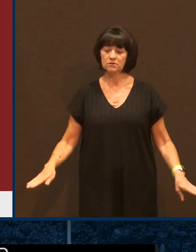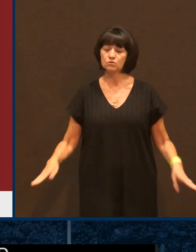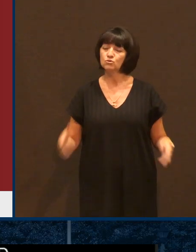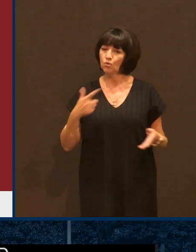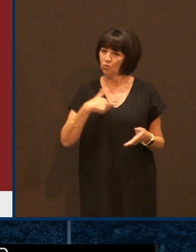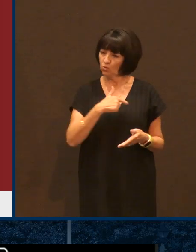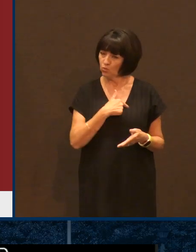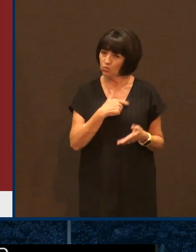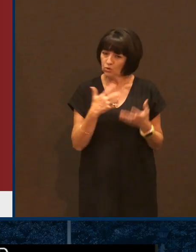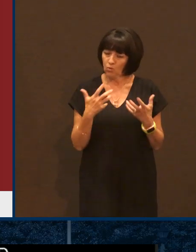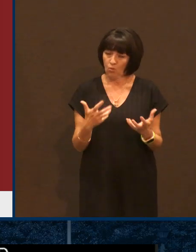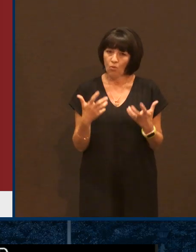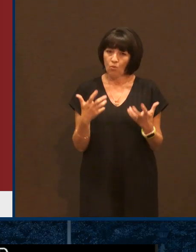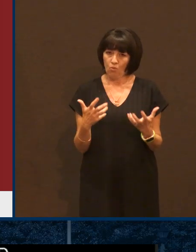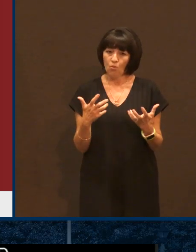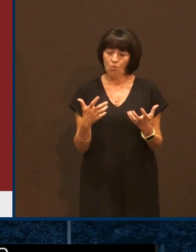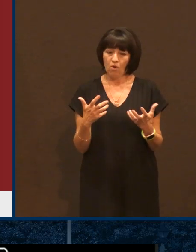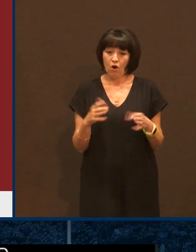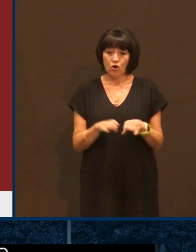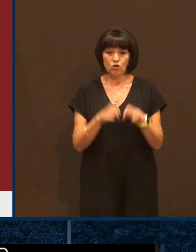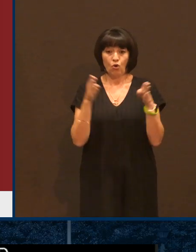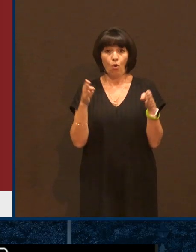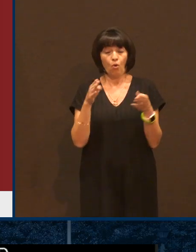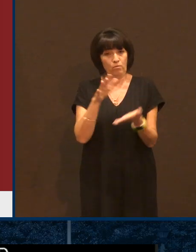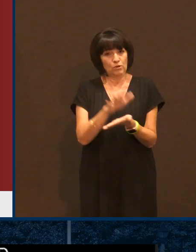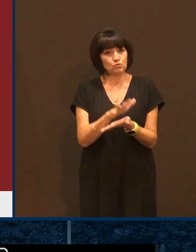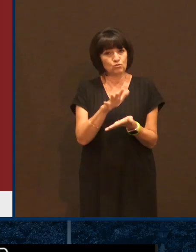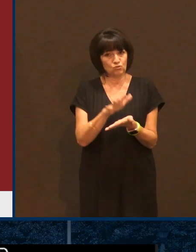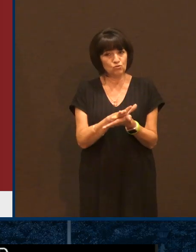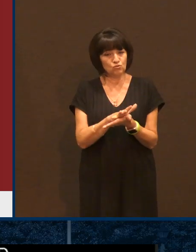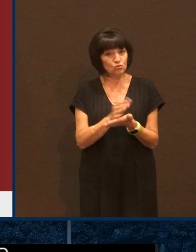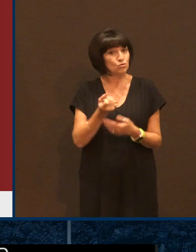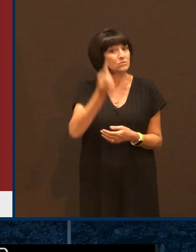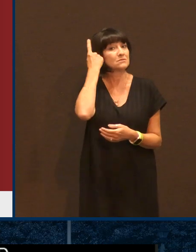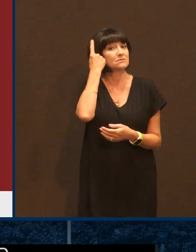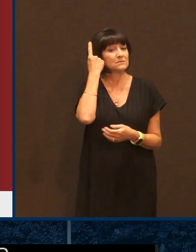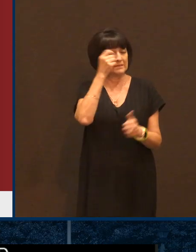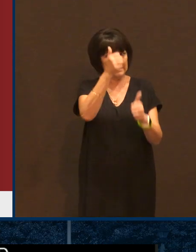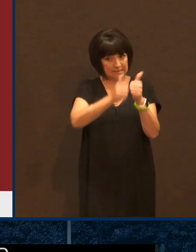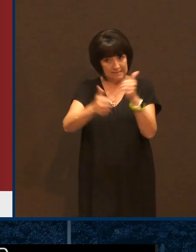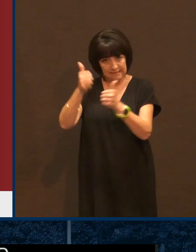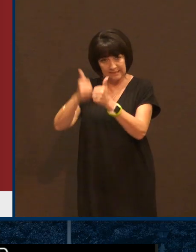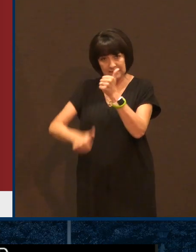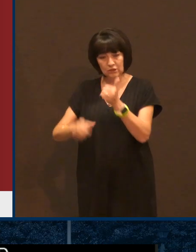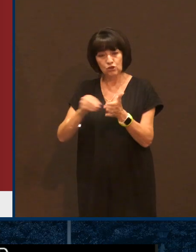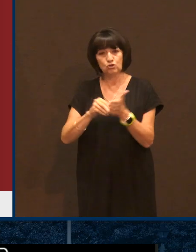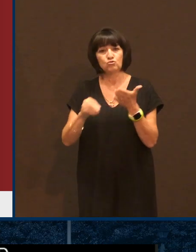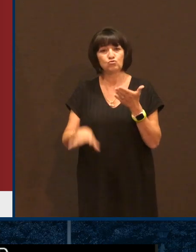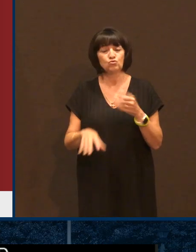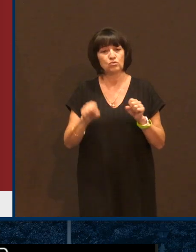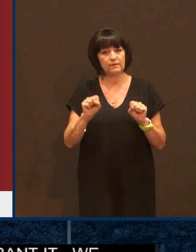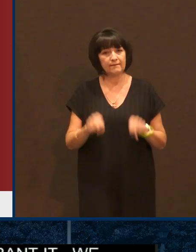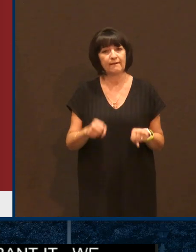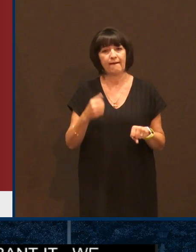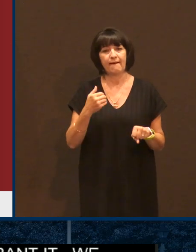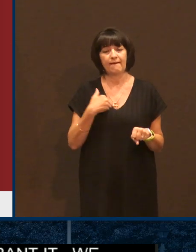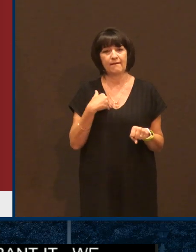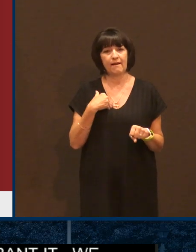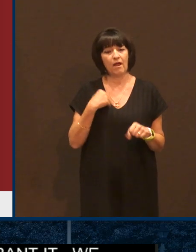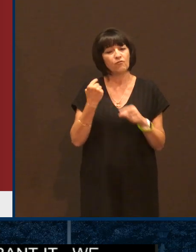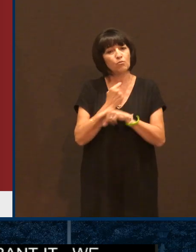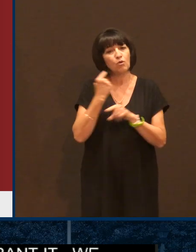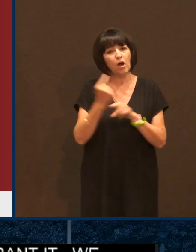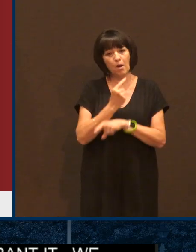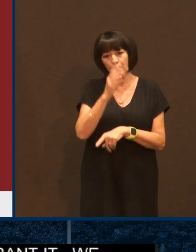way with the objective of making sure that every student gets as much in-person instructional time as